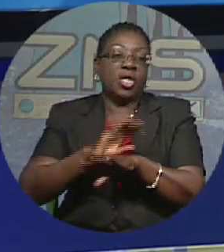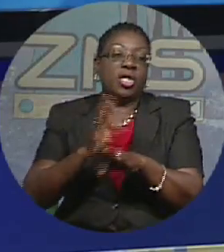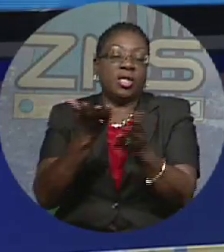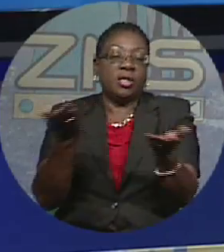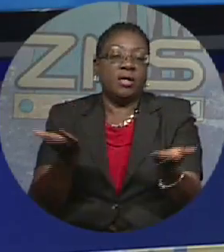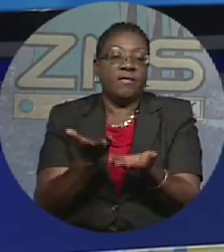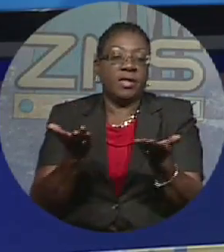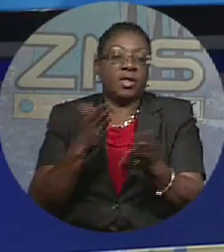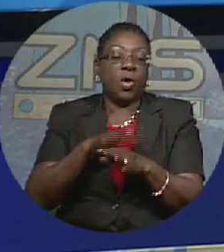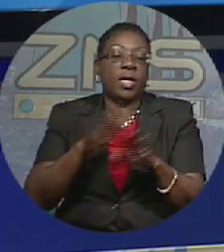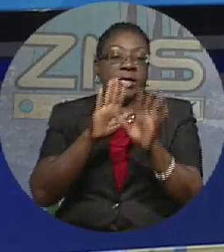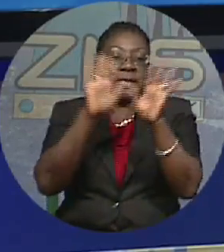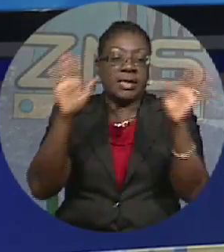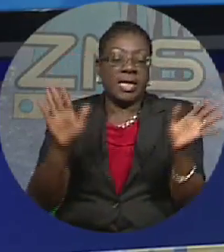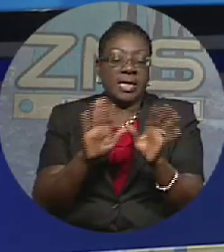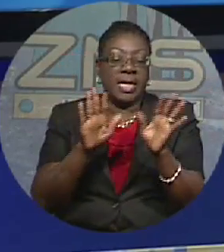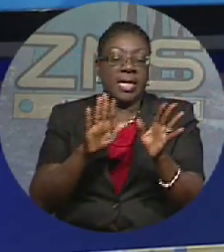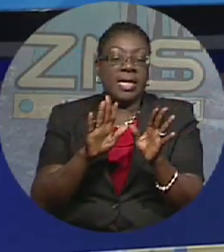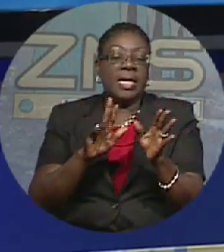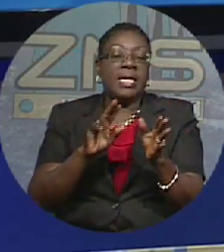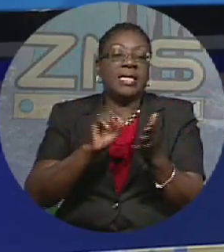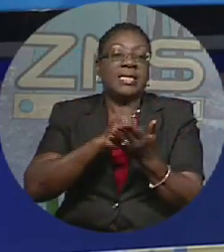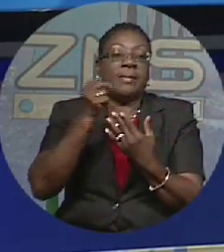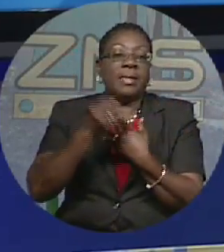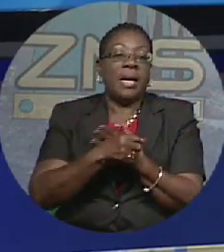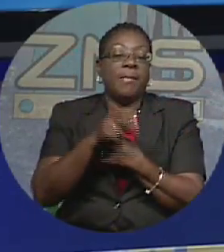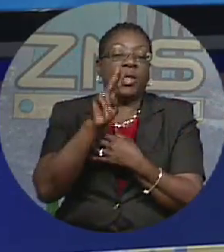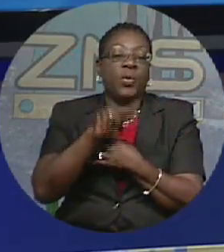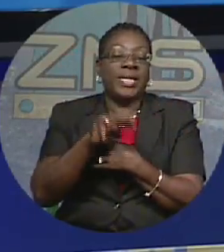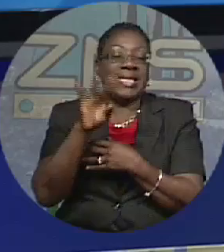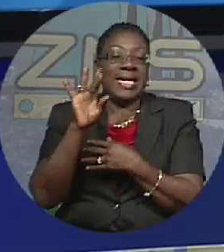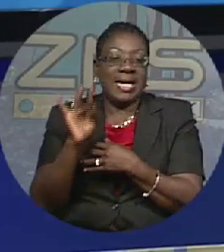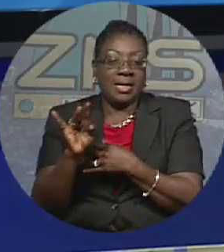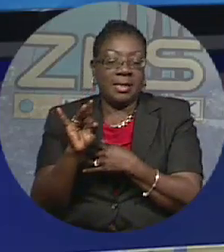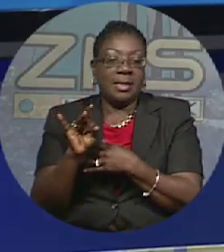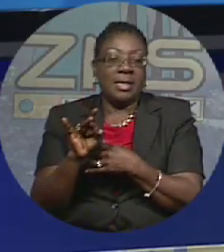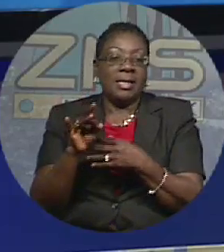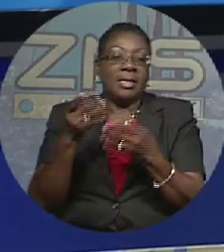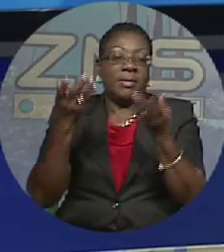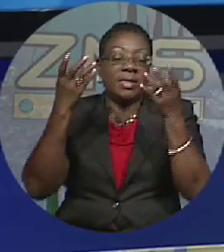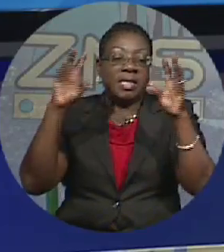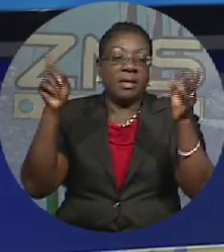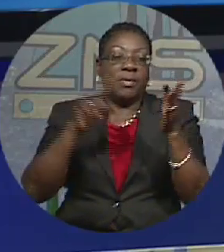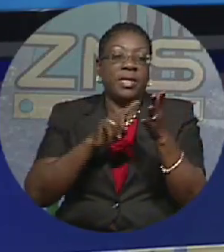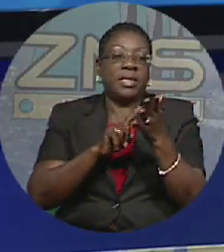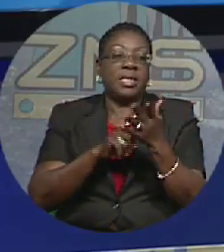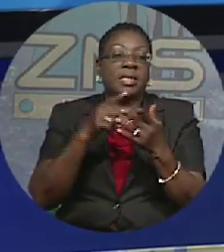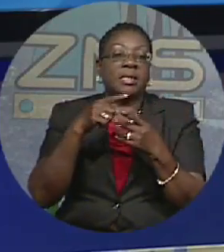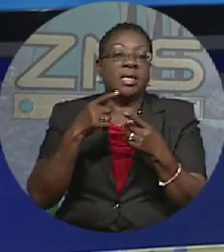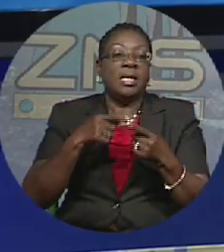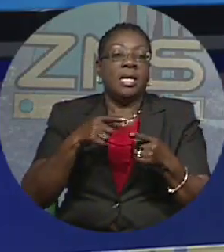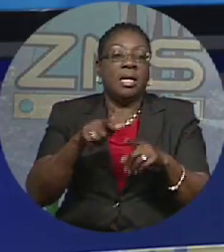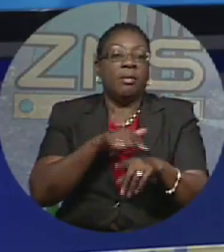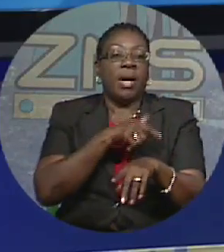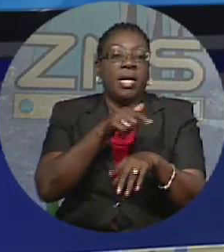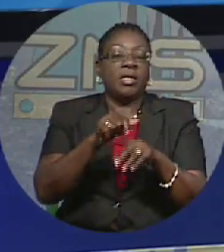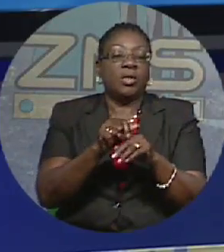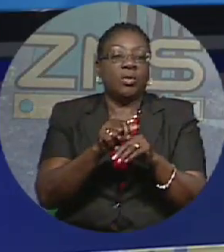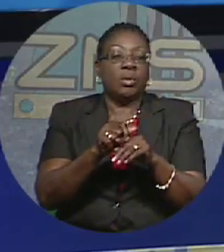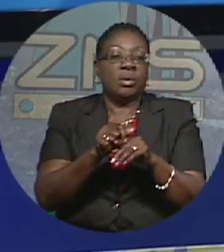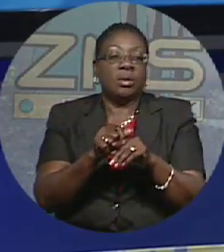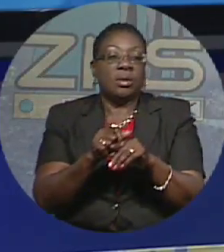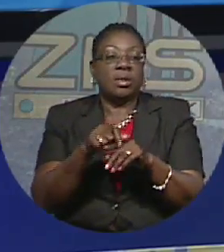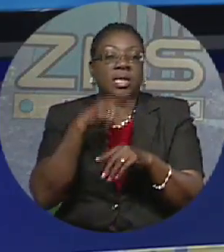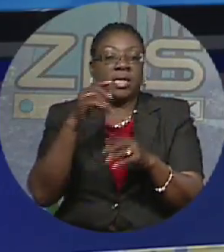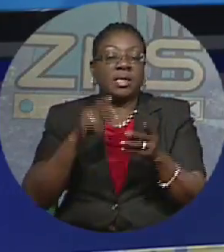September 28th at Believers Gospel Chapel. As Social Services celebrates this milestone, Director Melanie Zonical